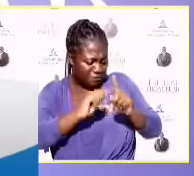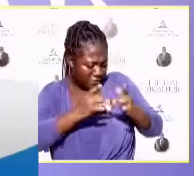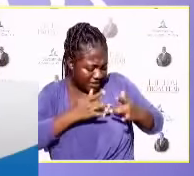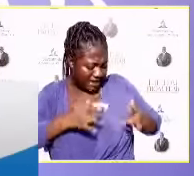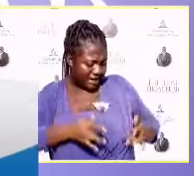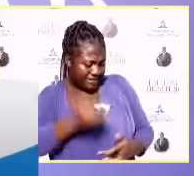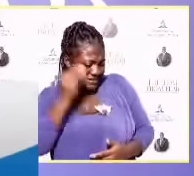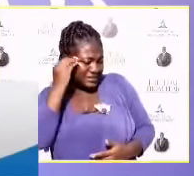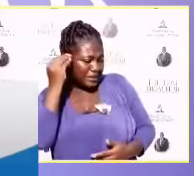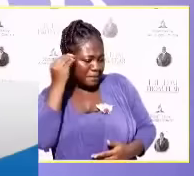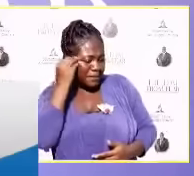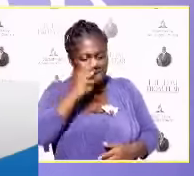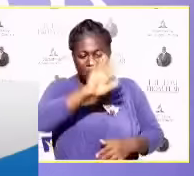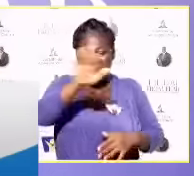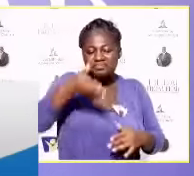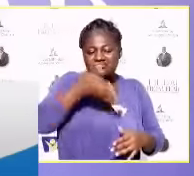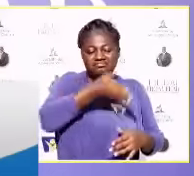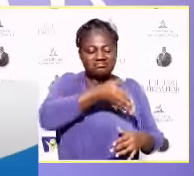was only evil